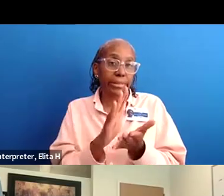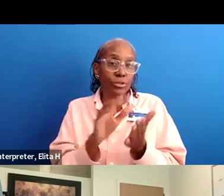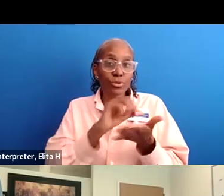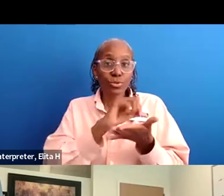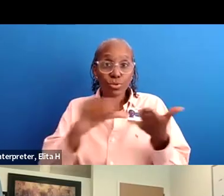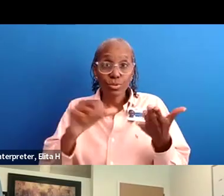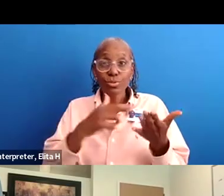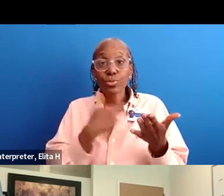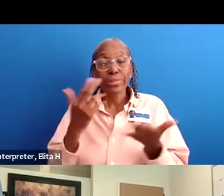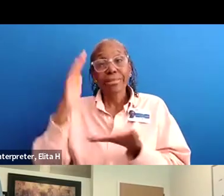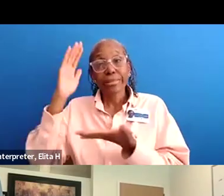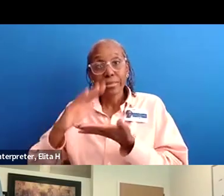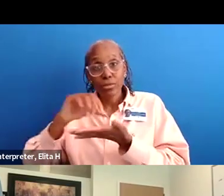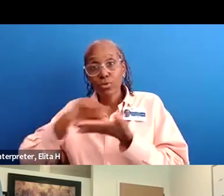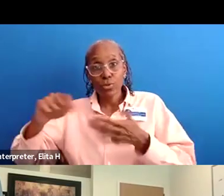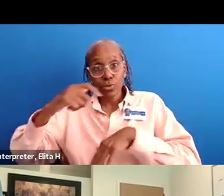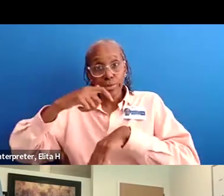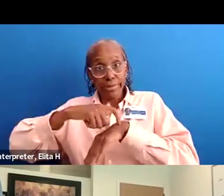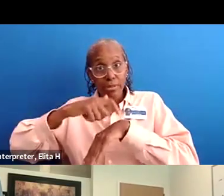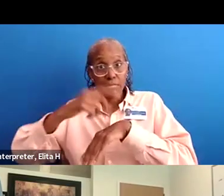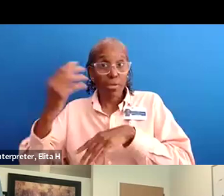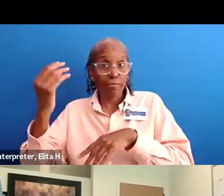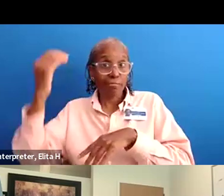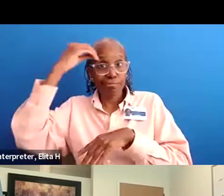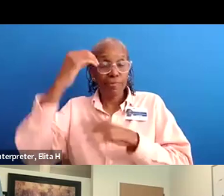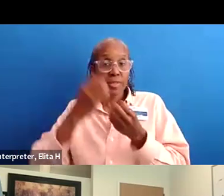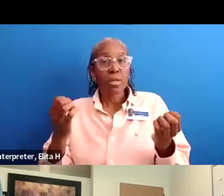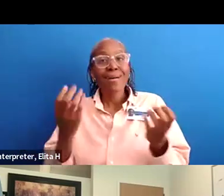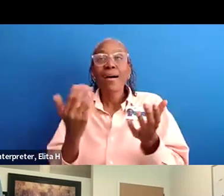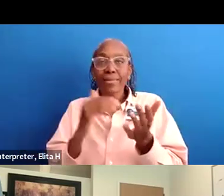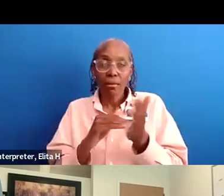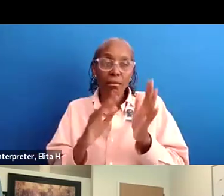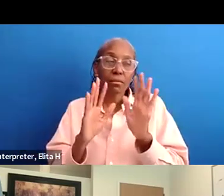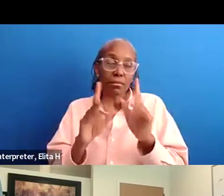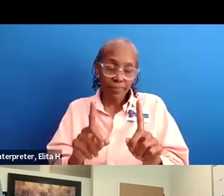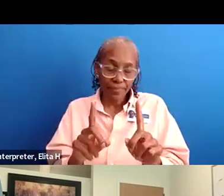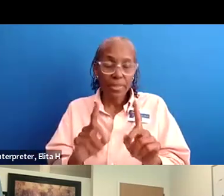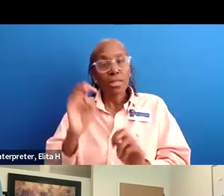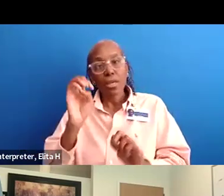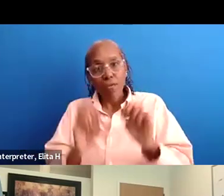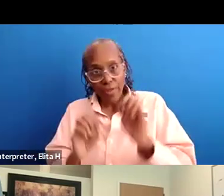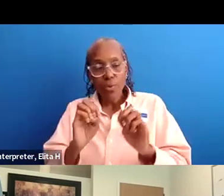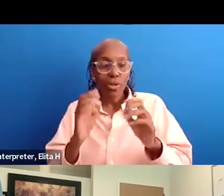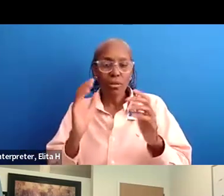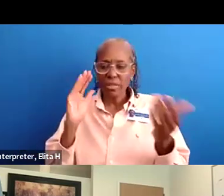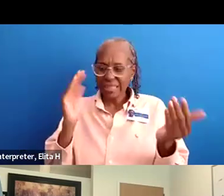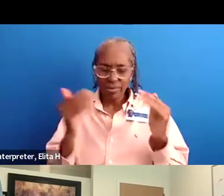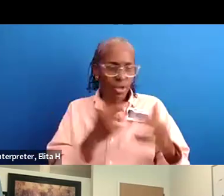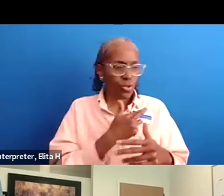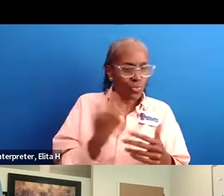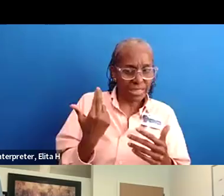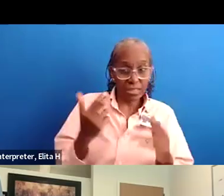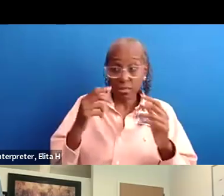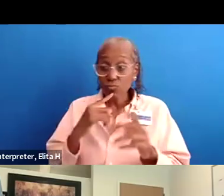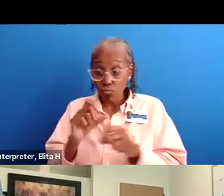and the surgical time of implanting those devices. Again, those will have to be evaluated by risk and efficacy. But I